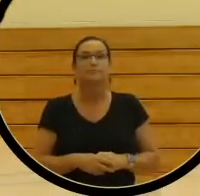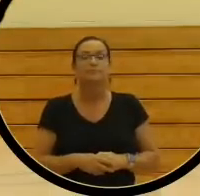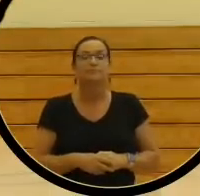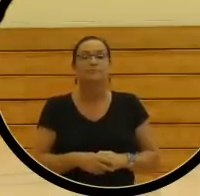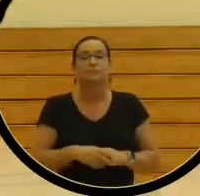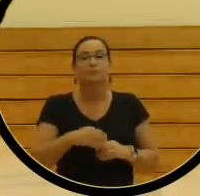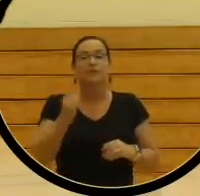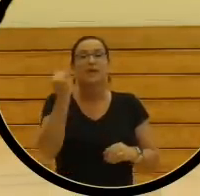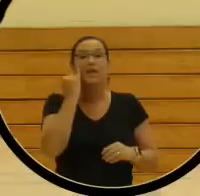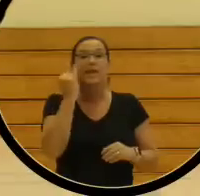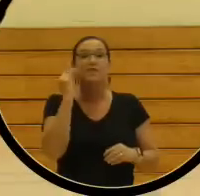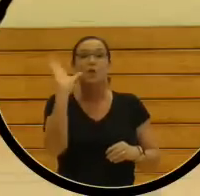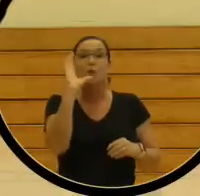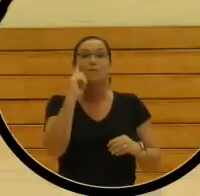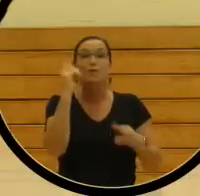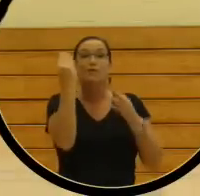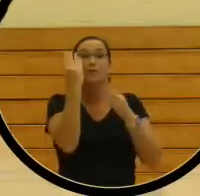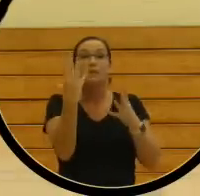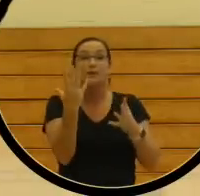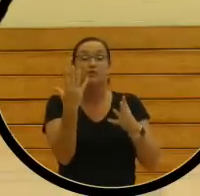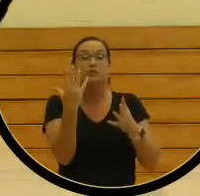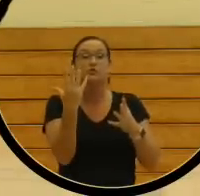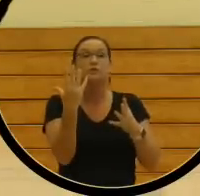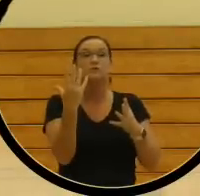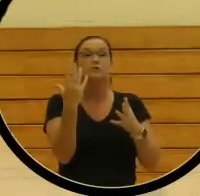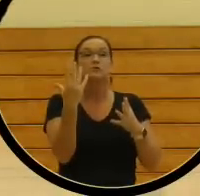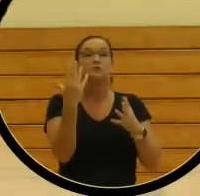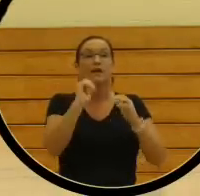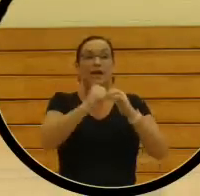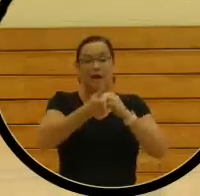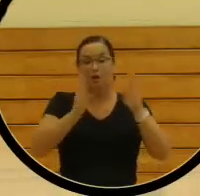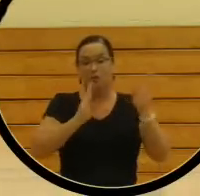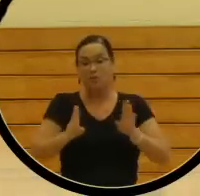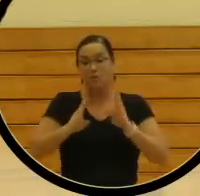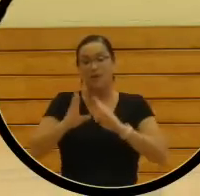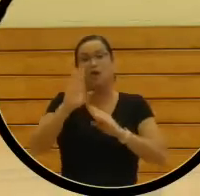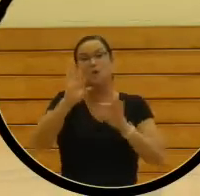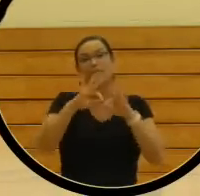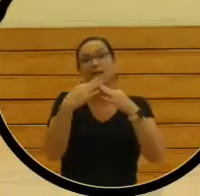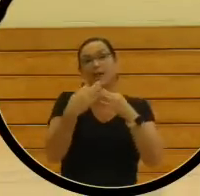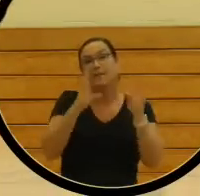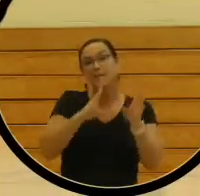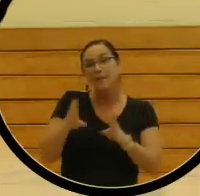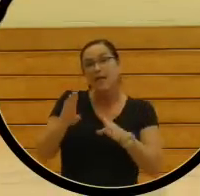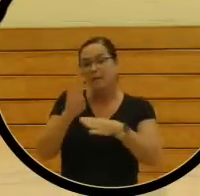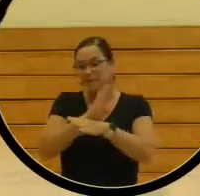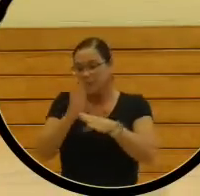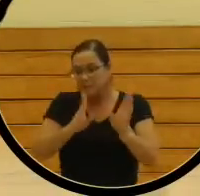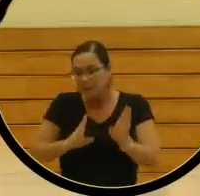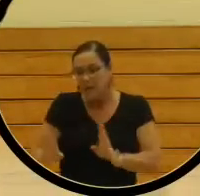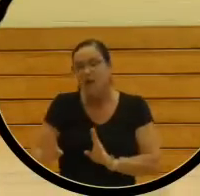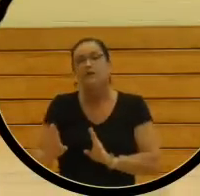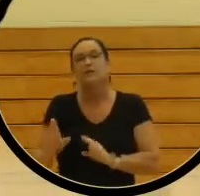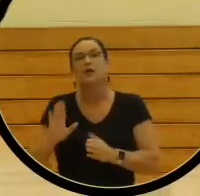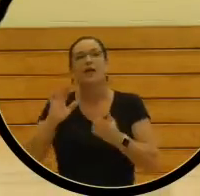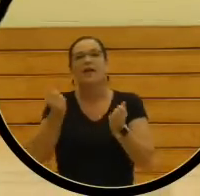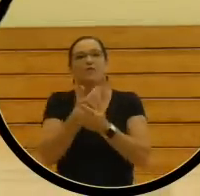So if you're looking for information, how to prepare your family plans, business plans, it's all on there as